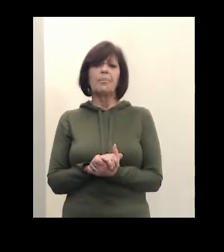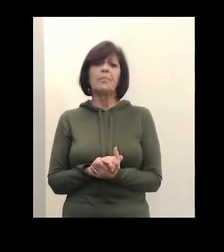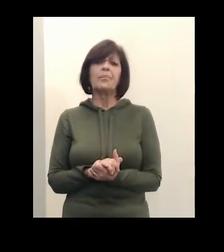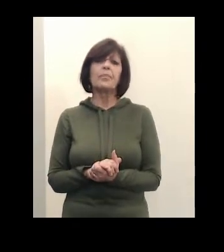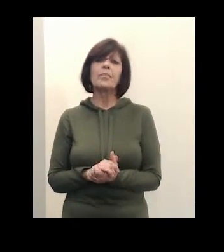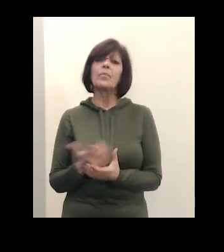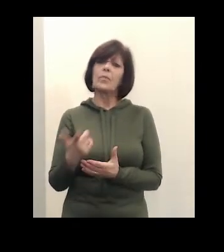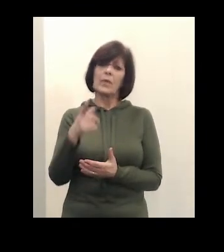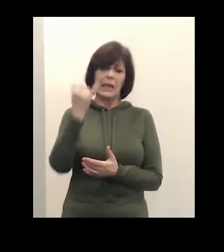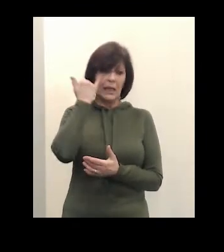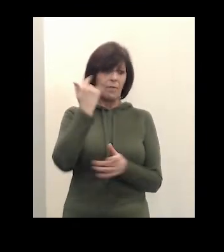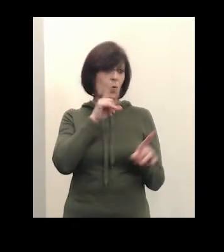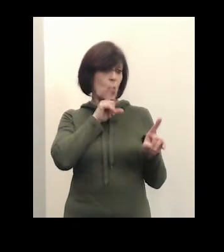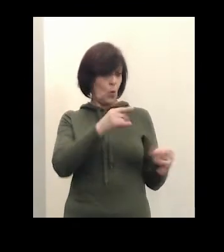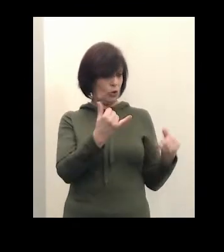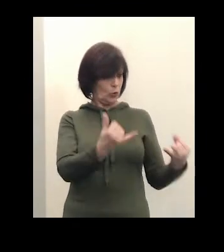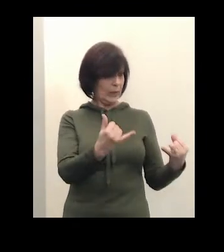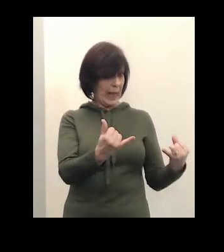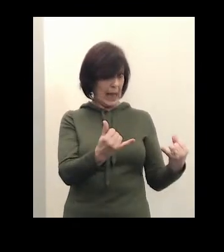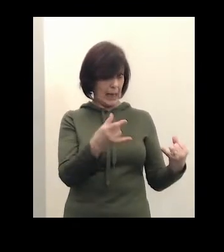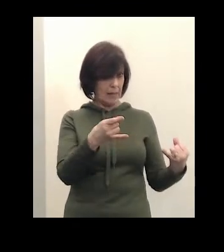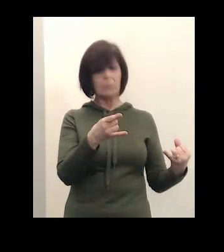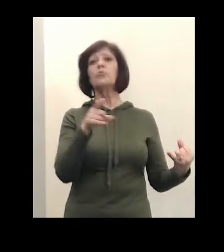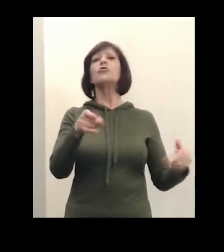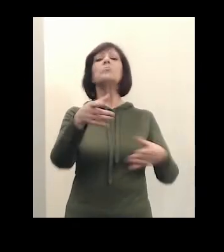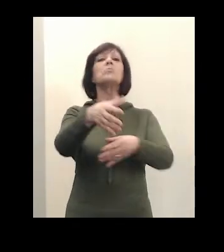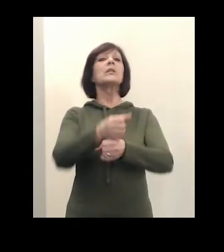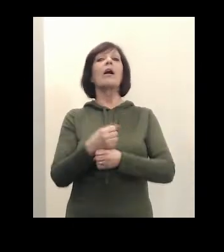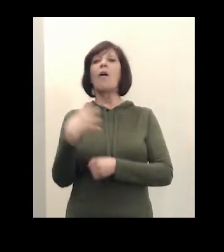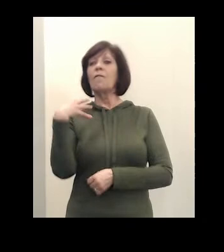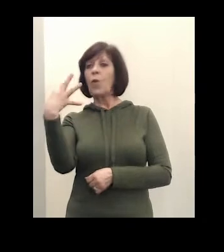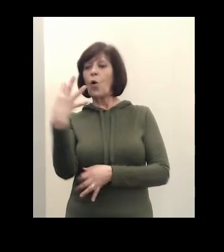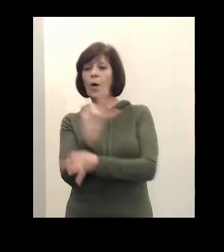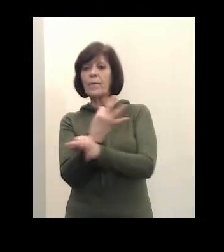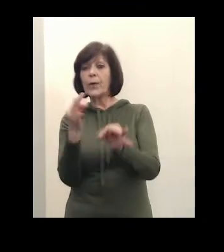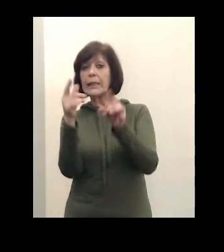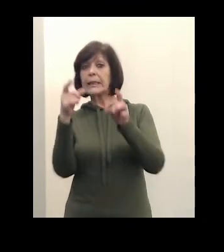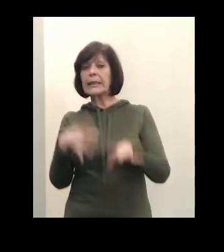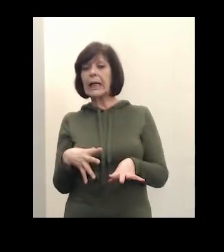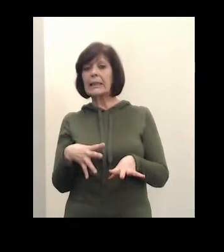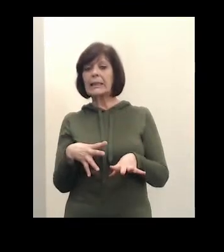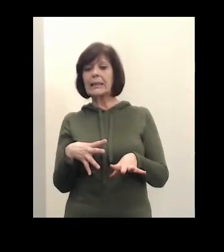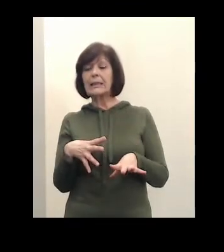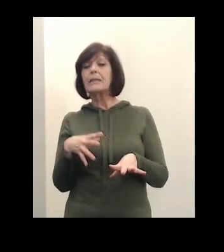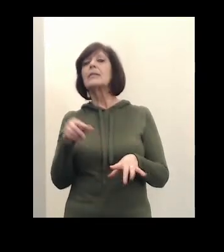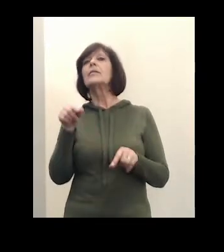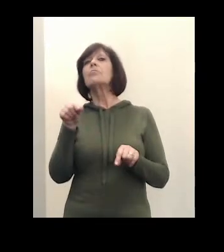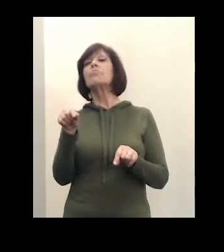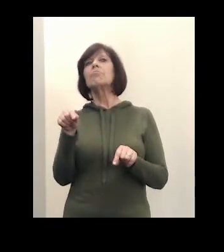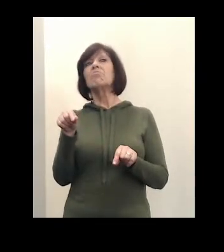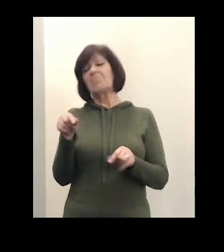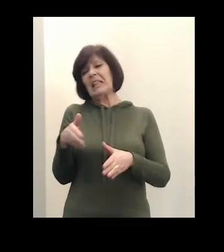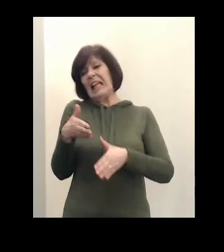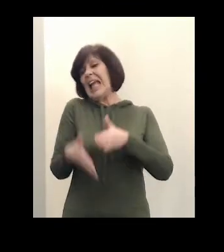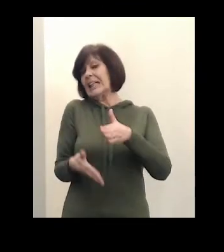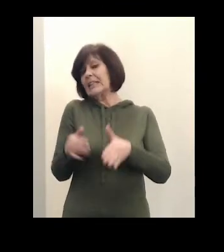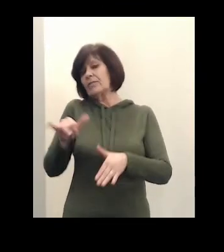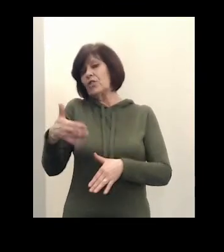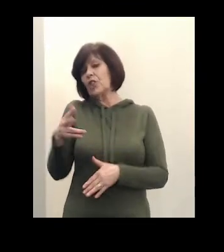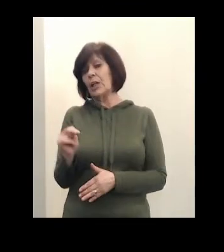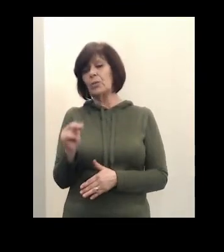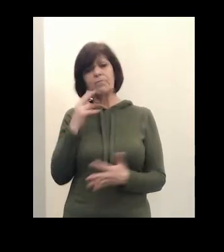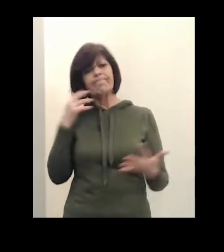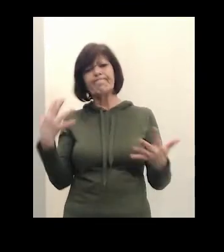you order today, you should get your 4 free tests per household by the end of January. So take advantage of